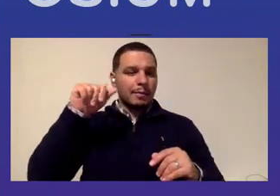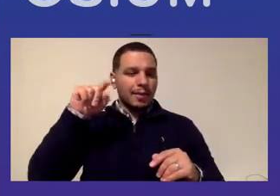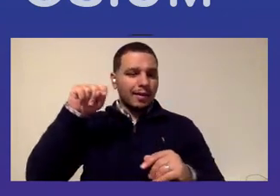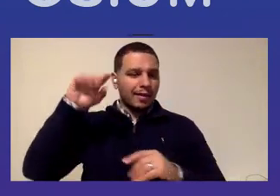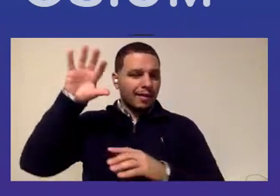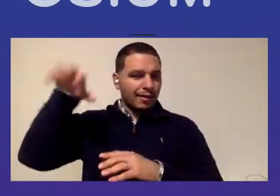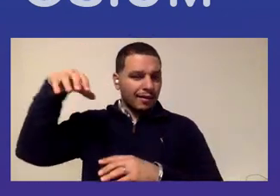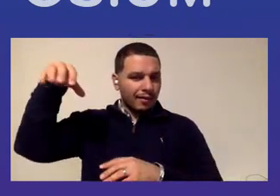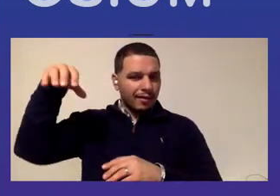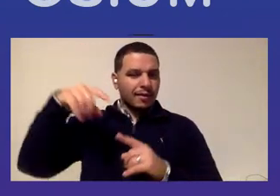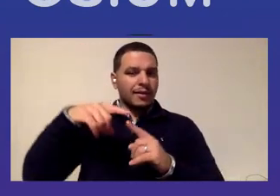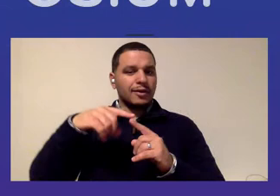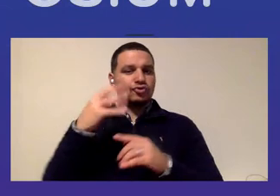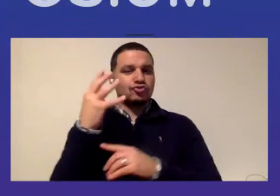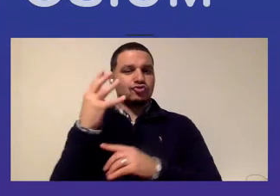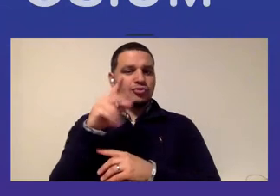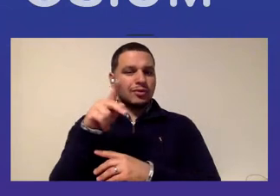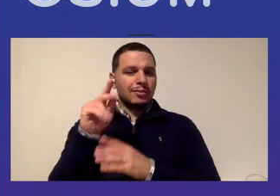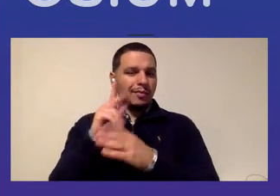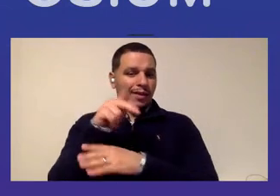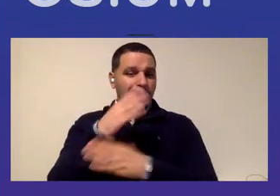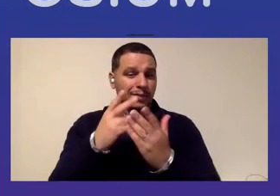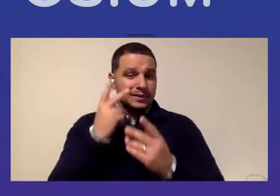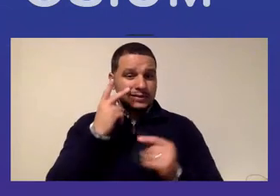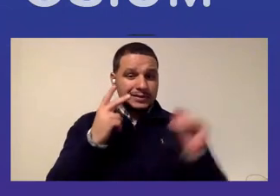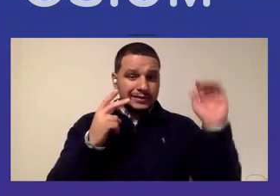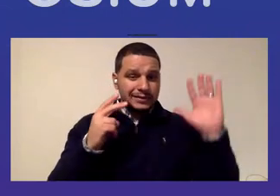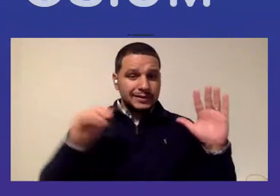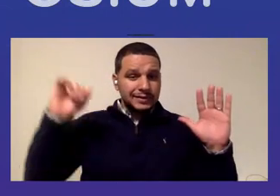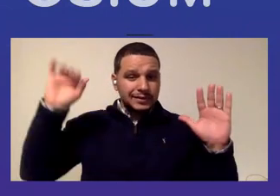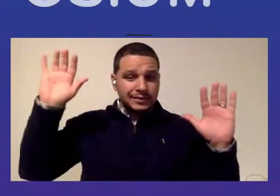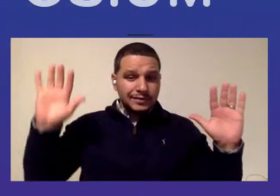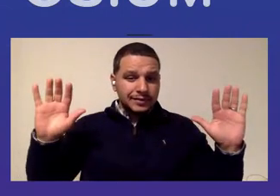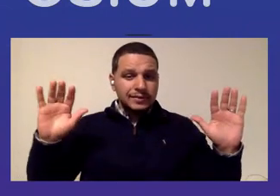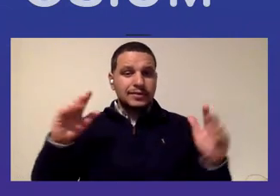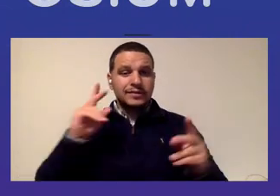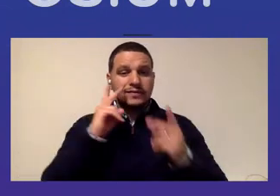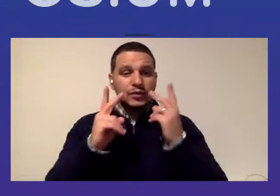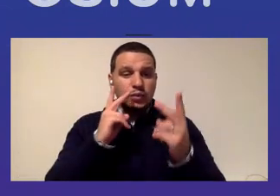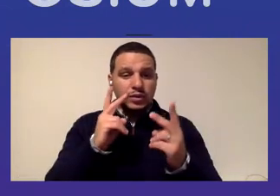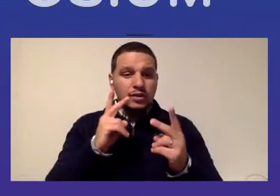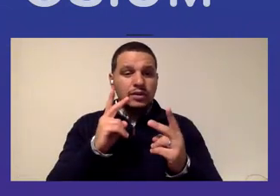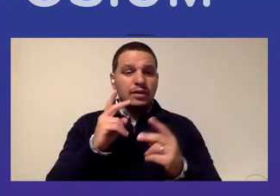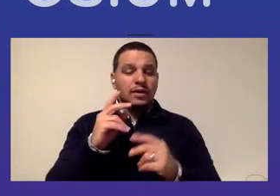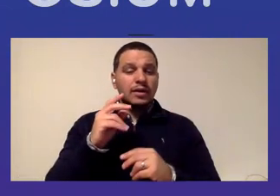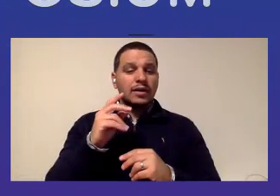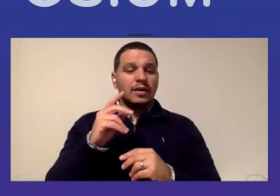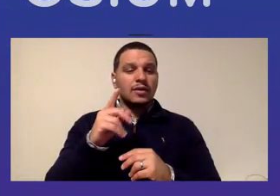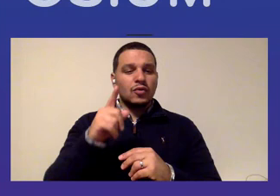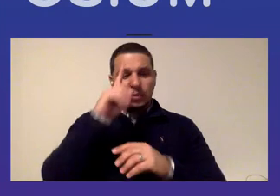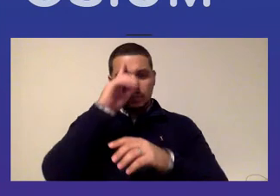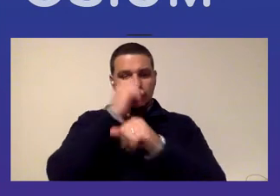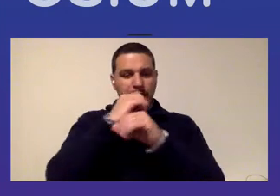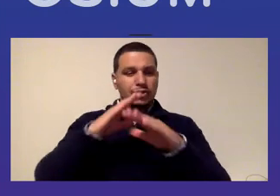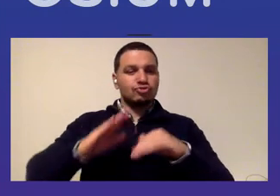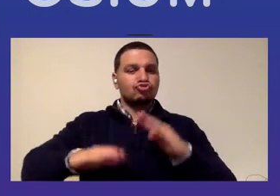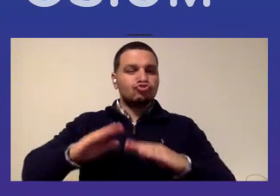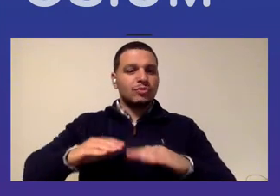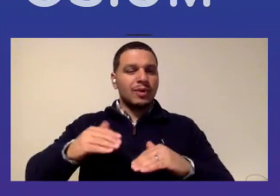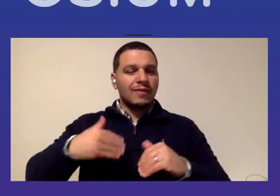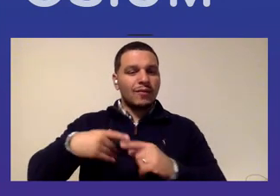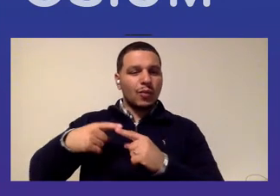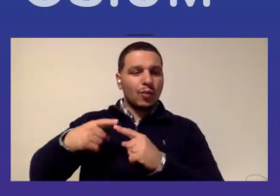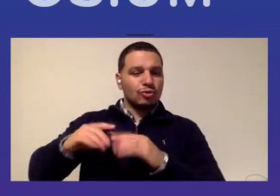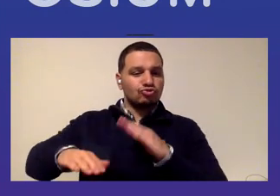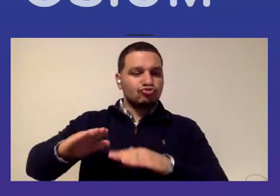tree plants. You might be able to see or visually imagine a drum in the corner. I have a drum in the corner and